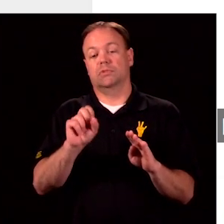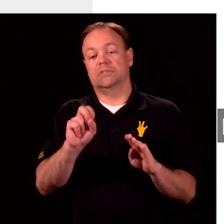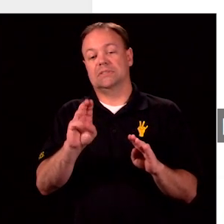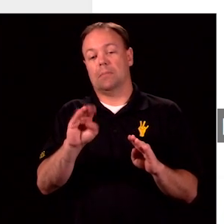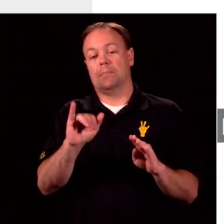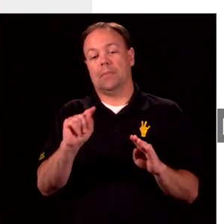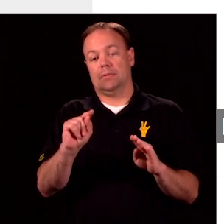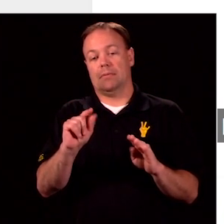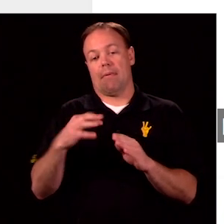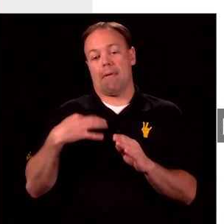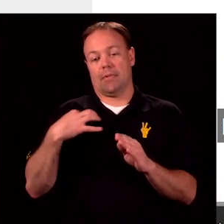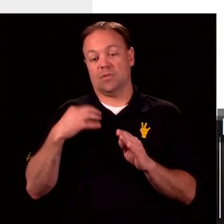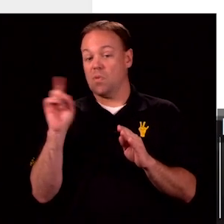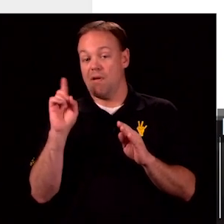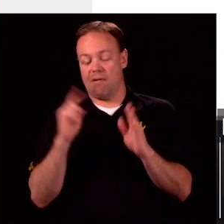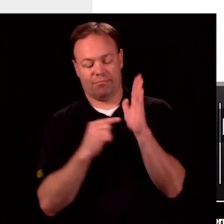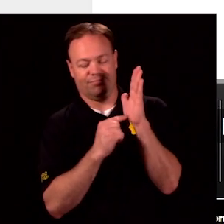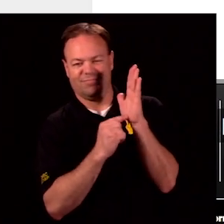the bottom of the page.